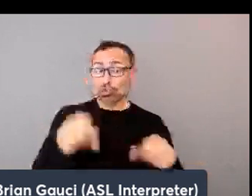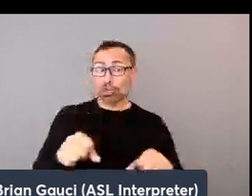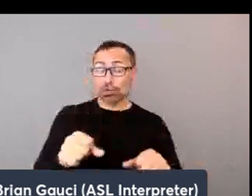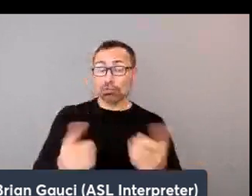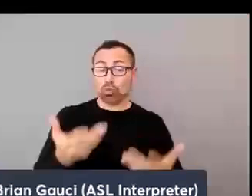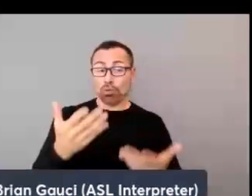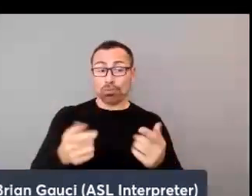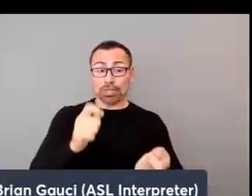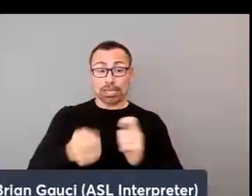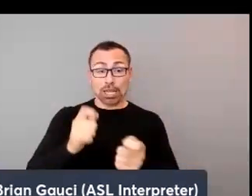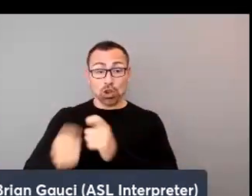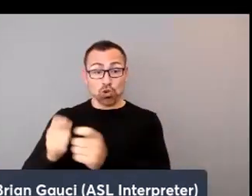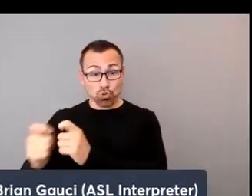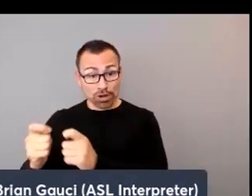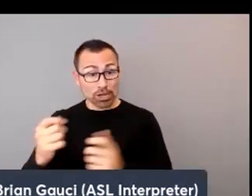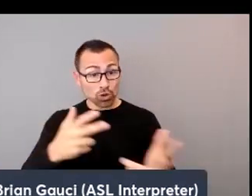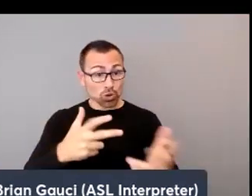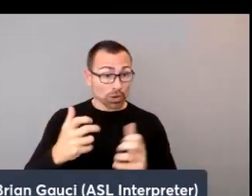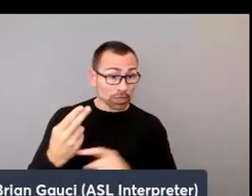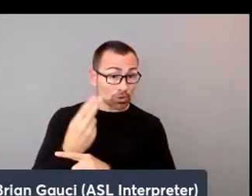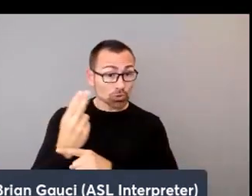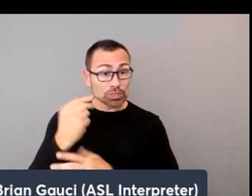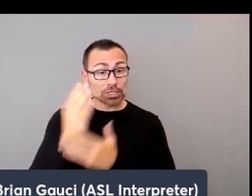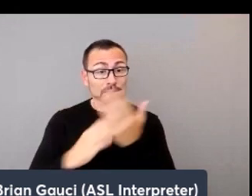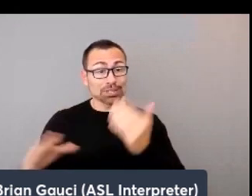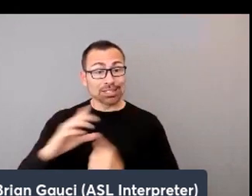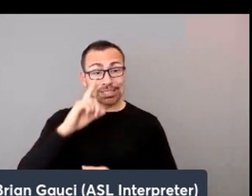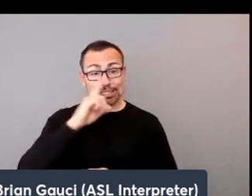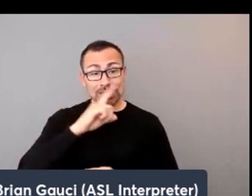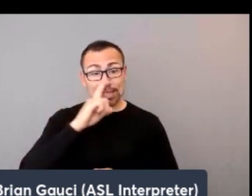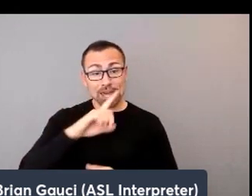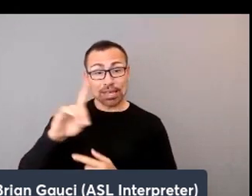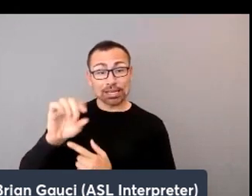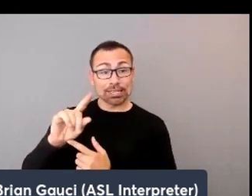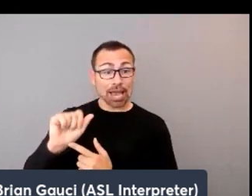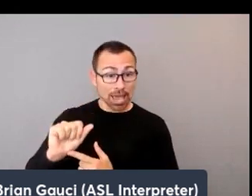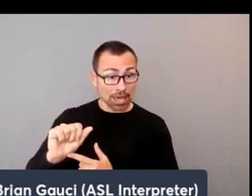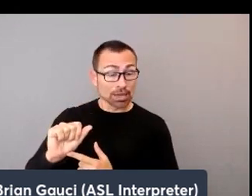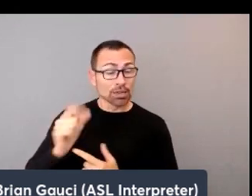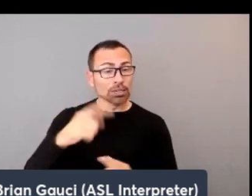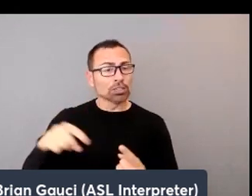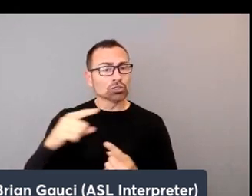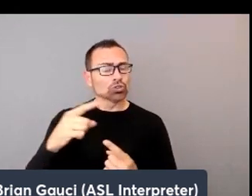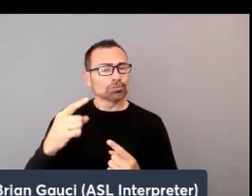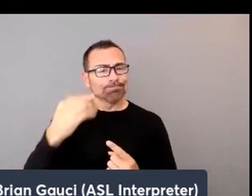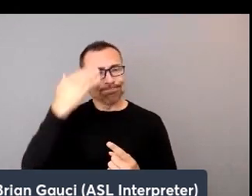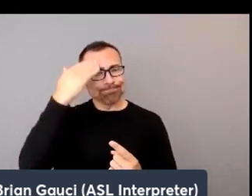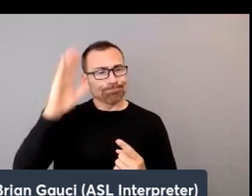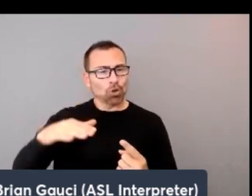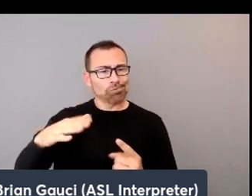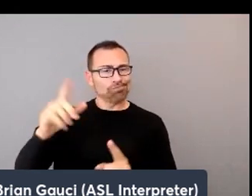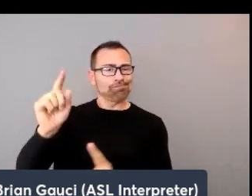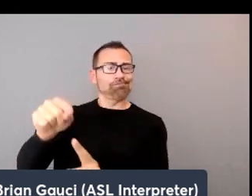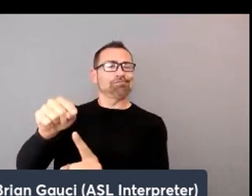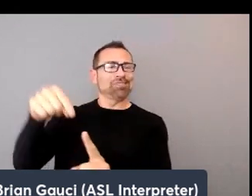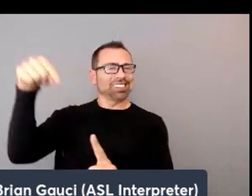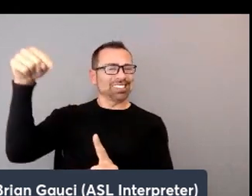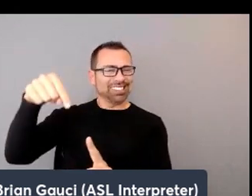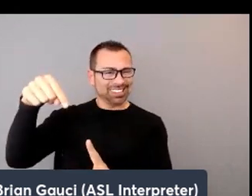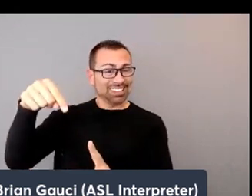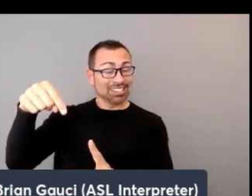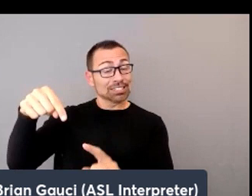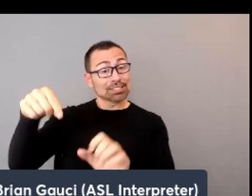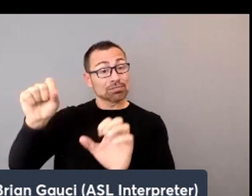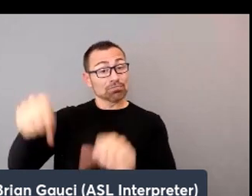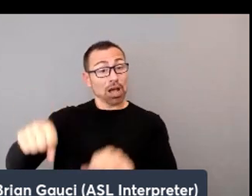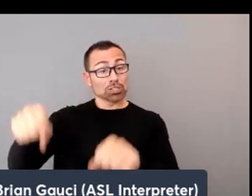very quickly using some of this synthetic data to arrive at the conclusion of this is a feasible, ML problem